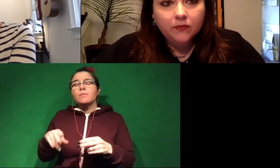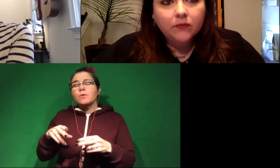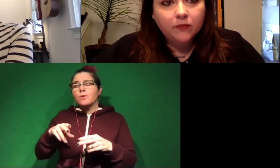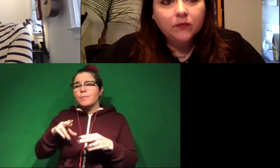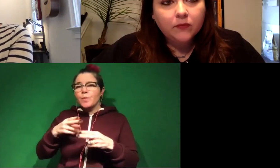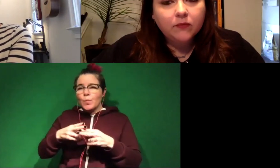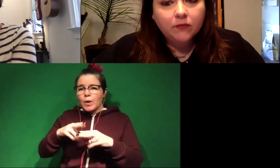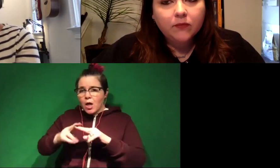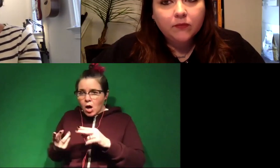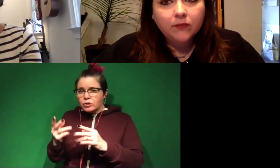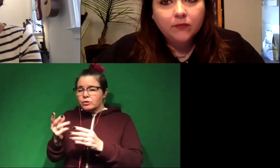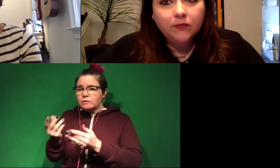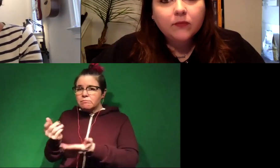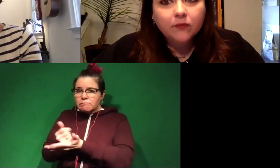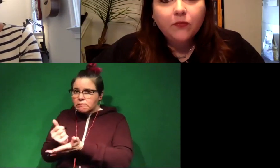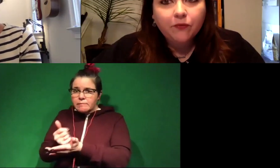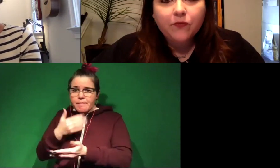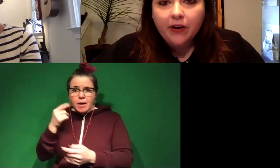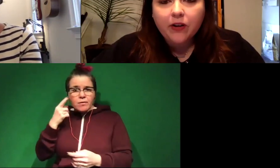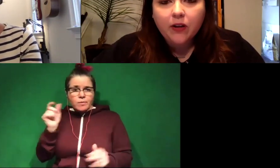work better for people, stuff like that.